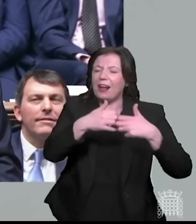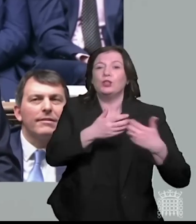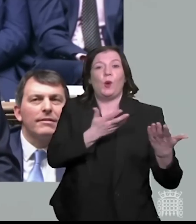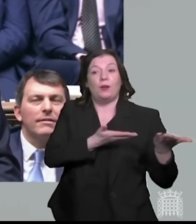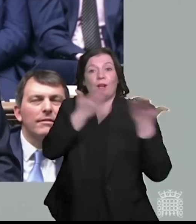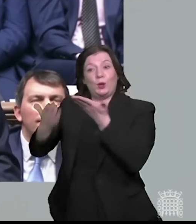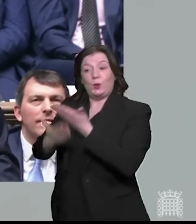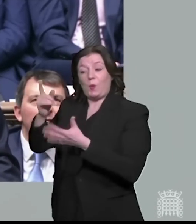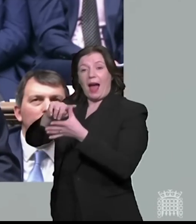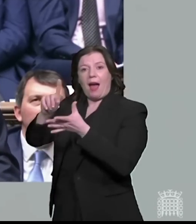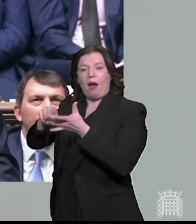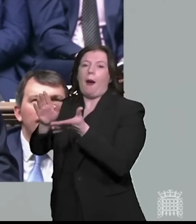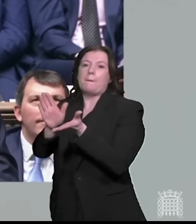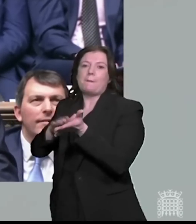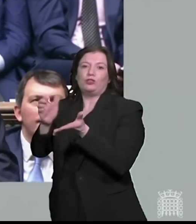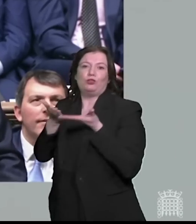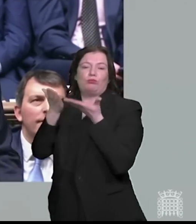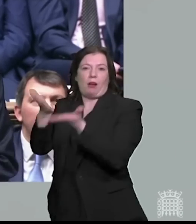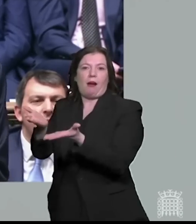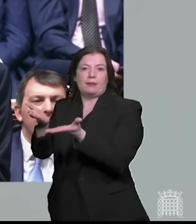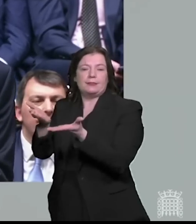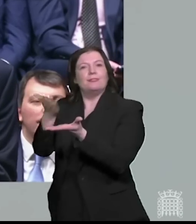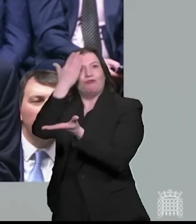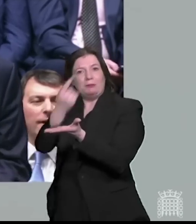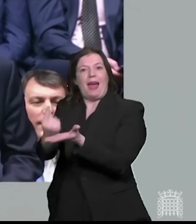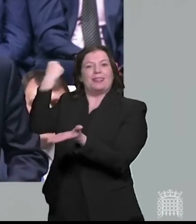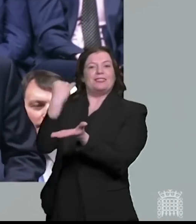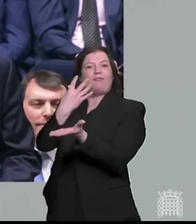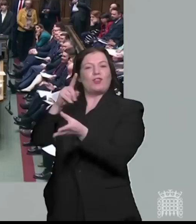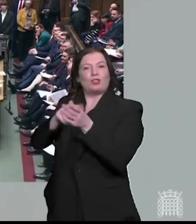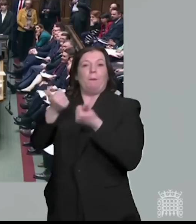National AI Award the Manchester Prize in its honour.